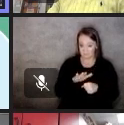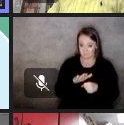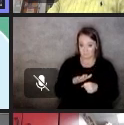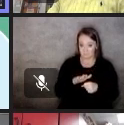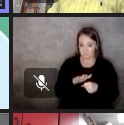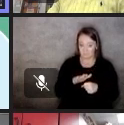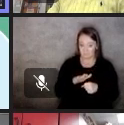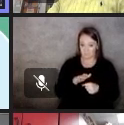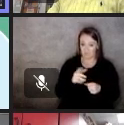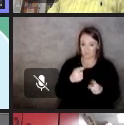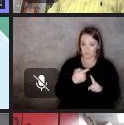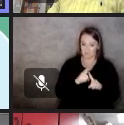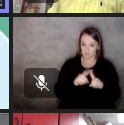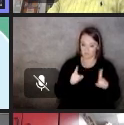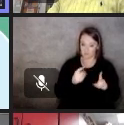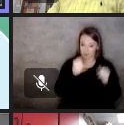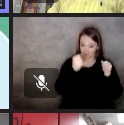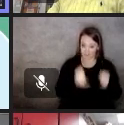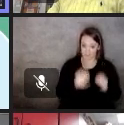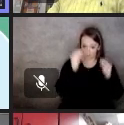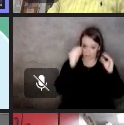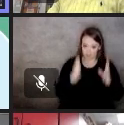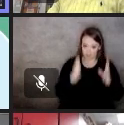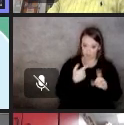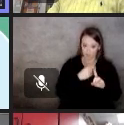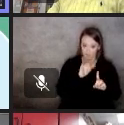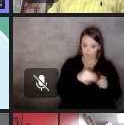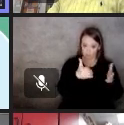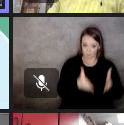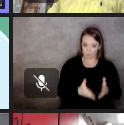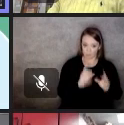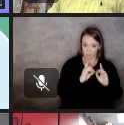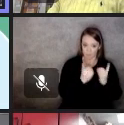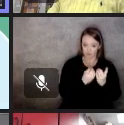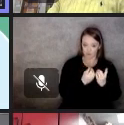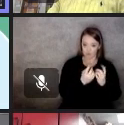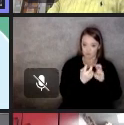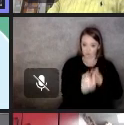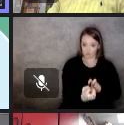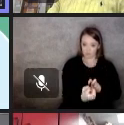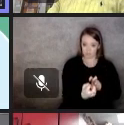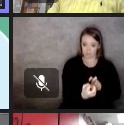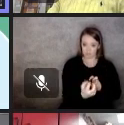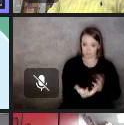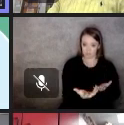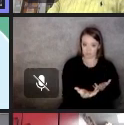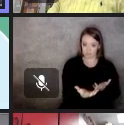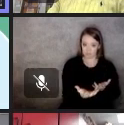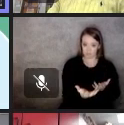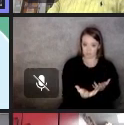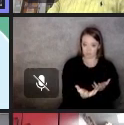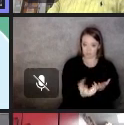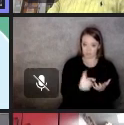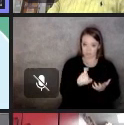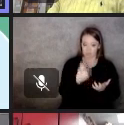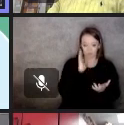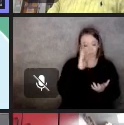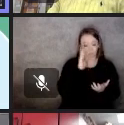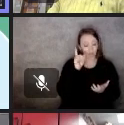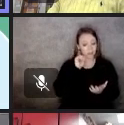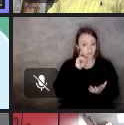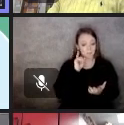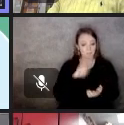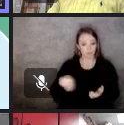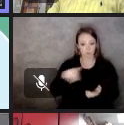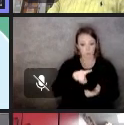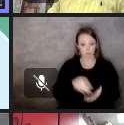that person's district sits in front of them, they listen. Thank you. Thank you.